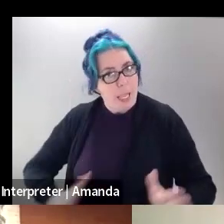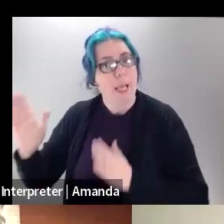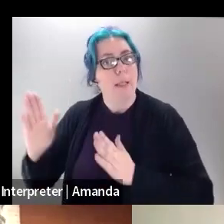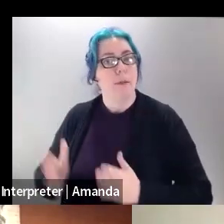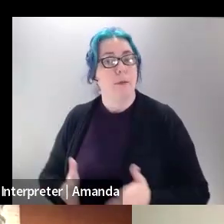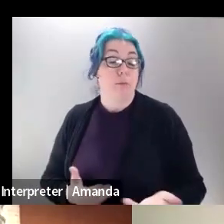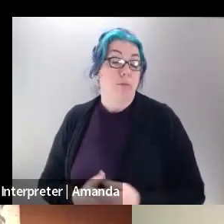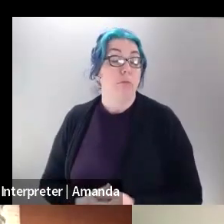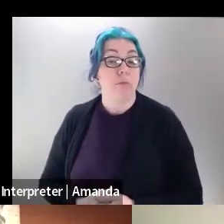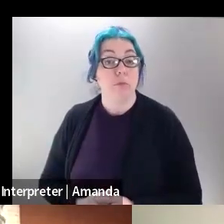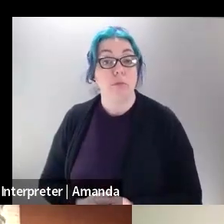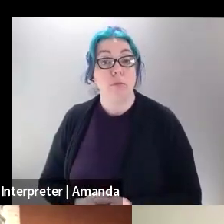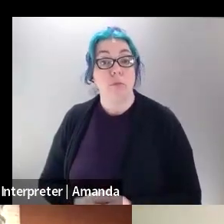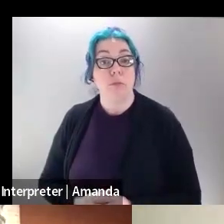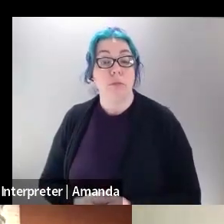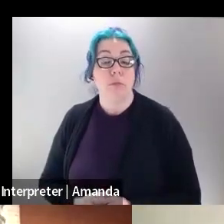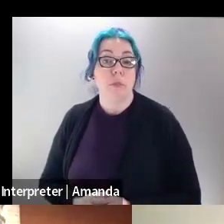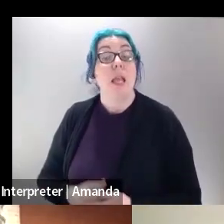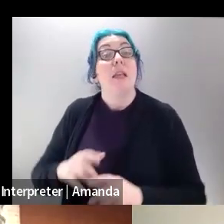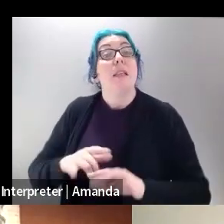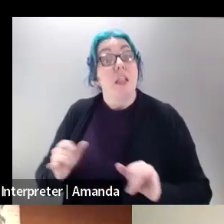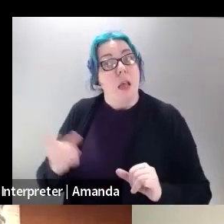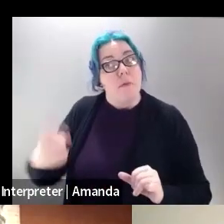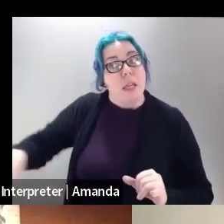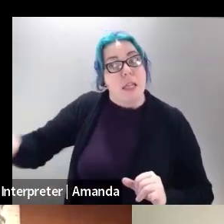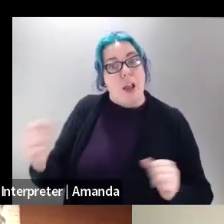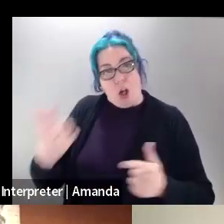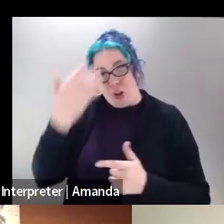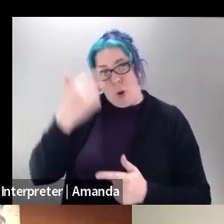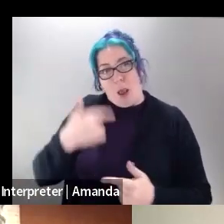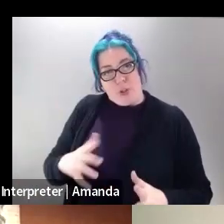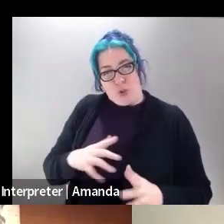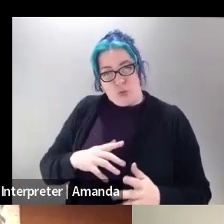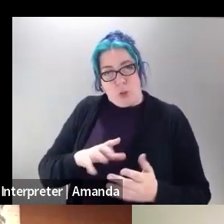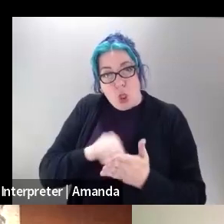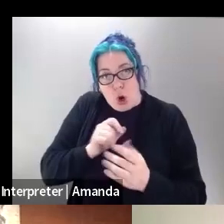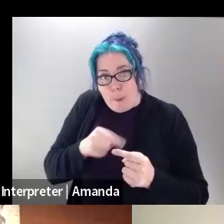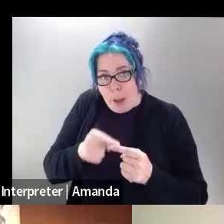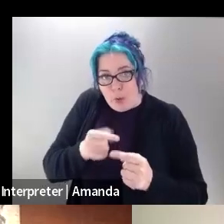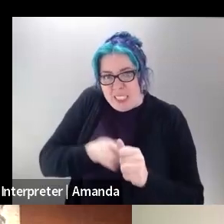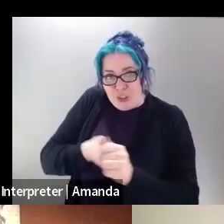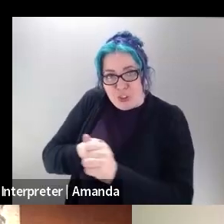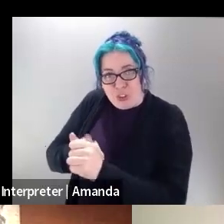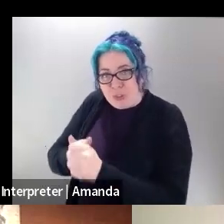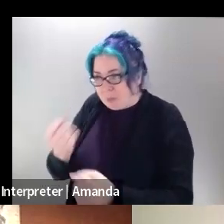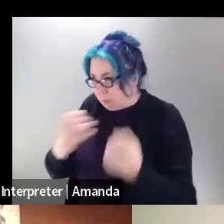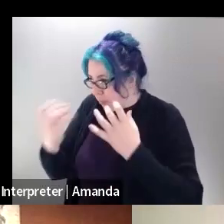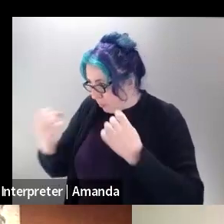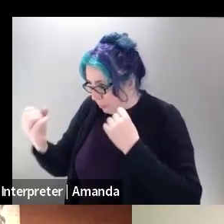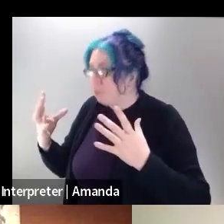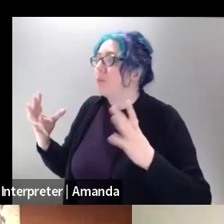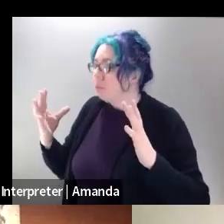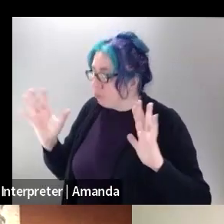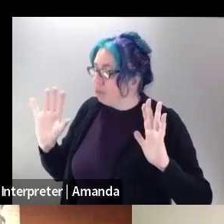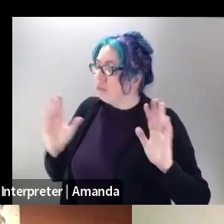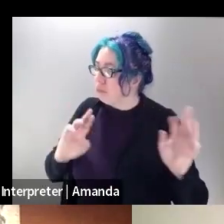know that I have logged in their idiosyncrasies. And again, for me as a director, I'm just already